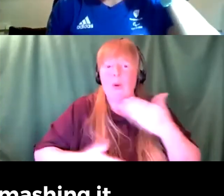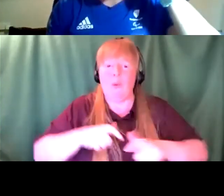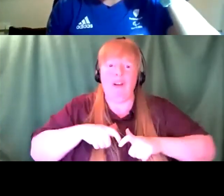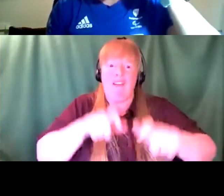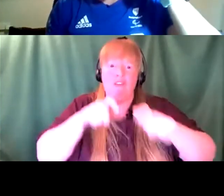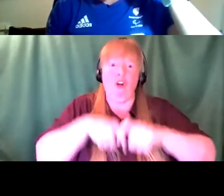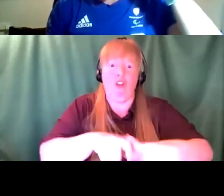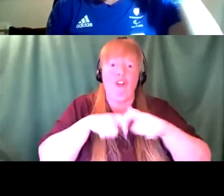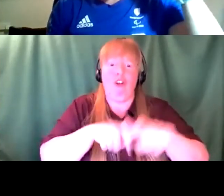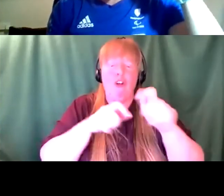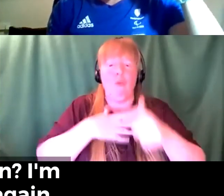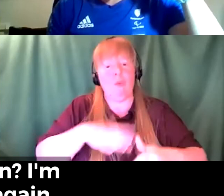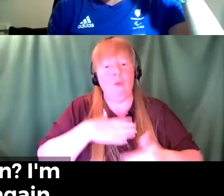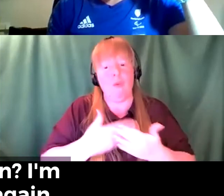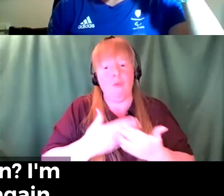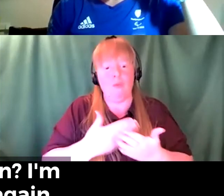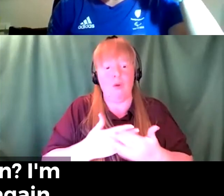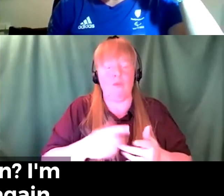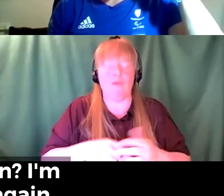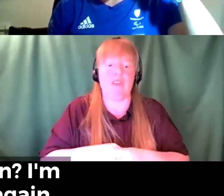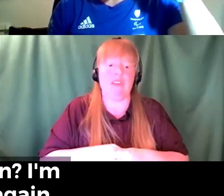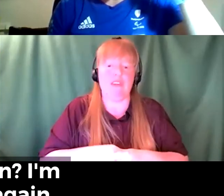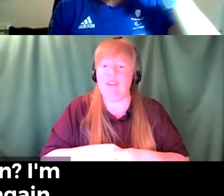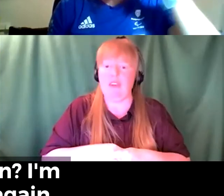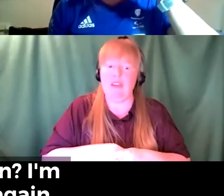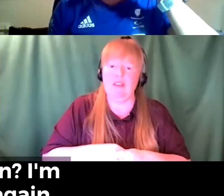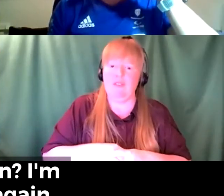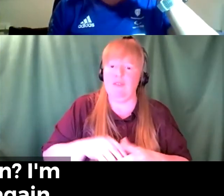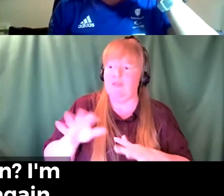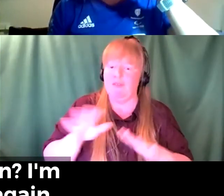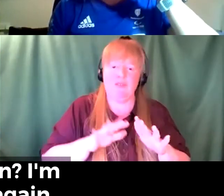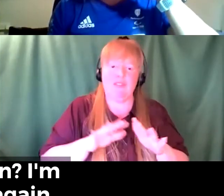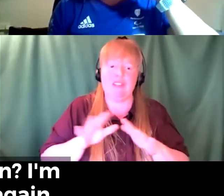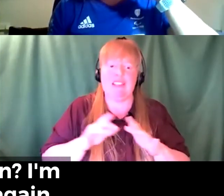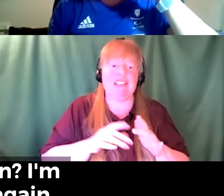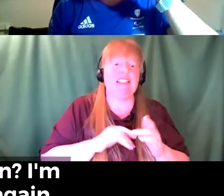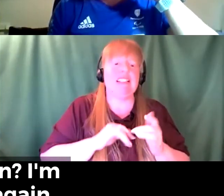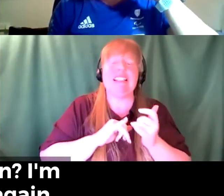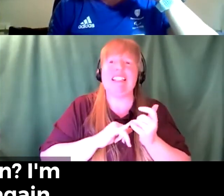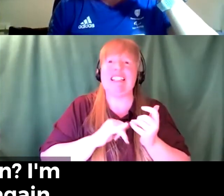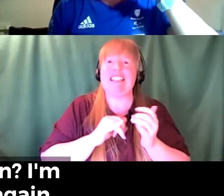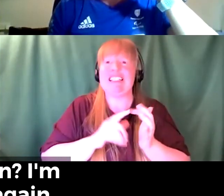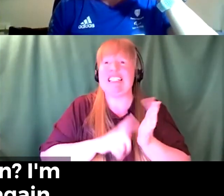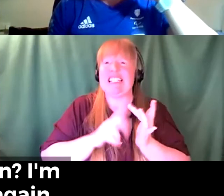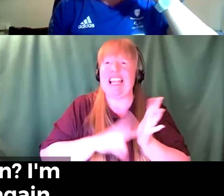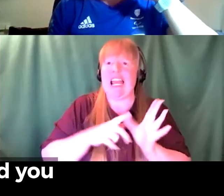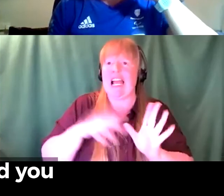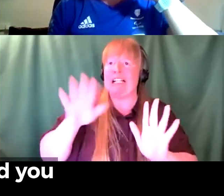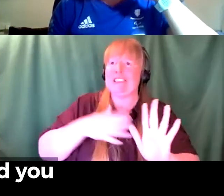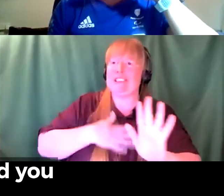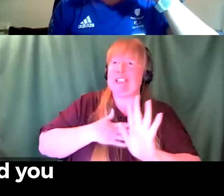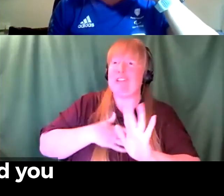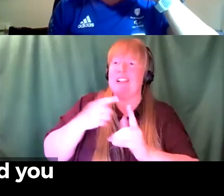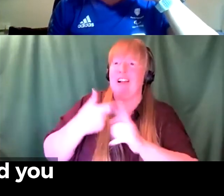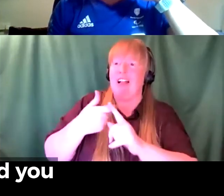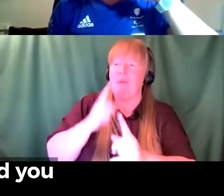smashing it. Emma, I have a question. Can I ask a question? Emma, sorry, I'm so sorry. Hi, Kyle. I'm back again. I